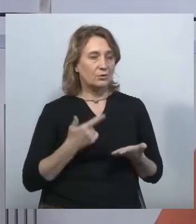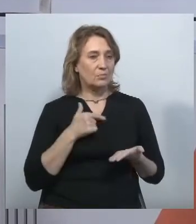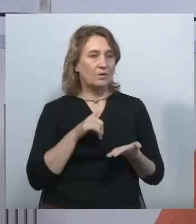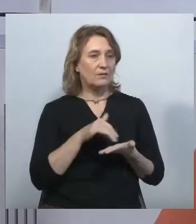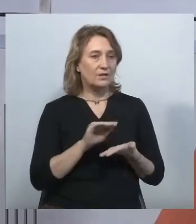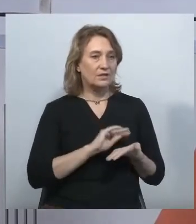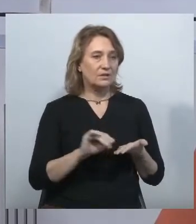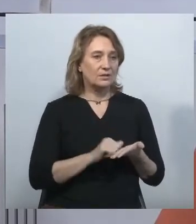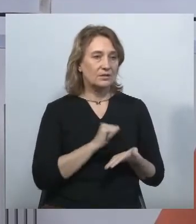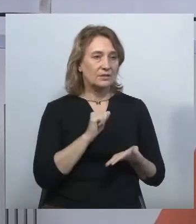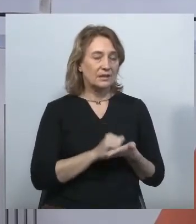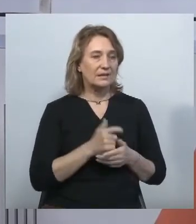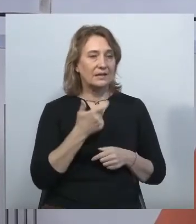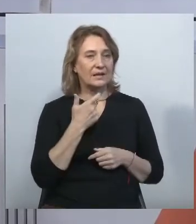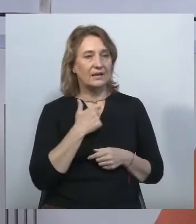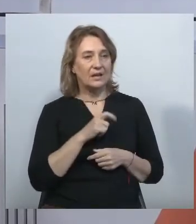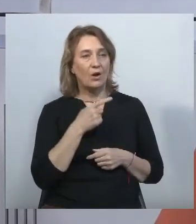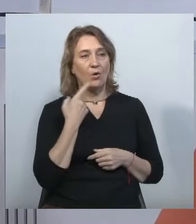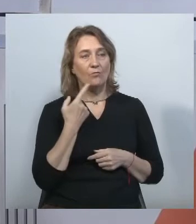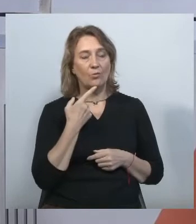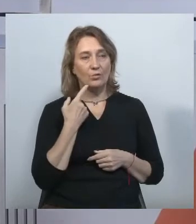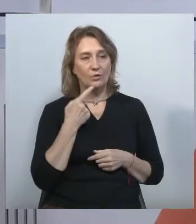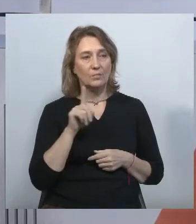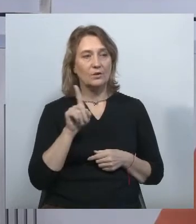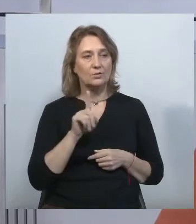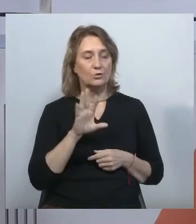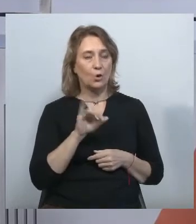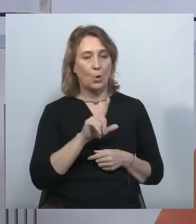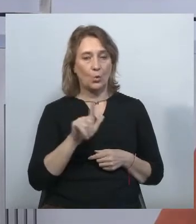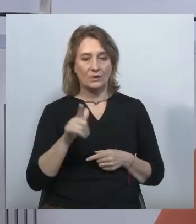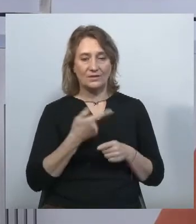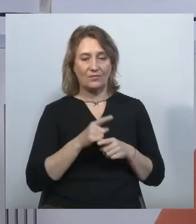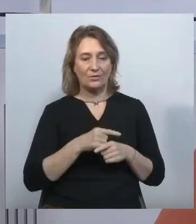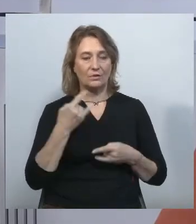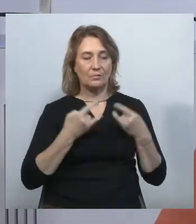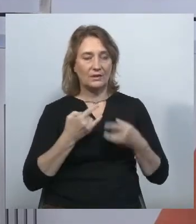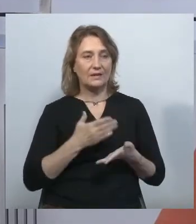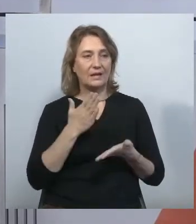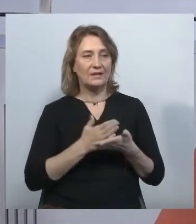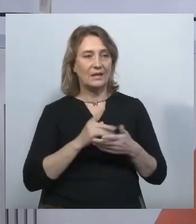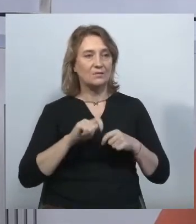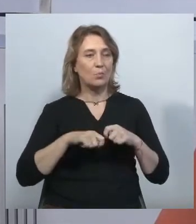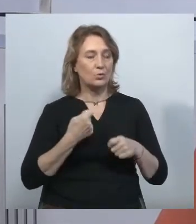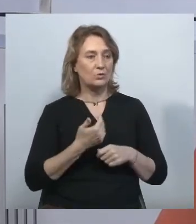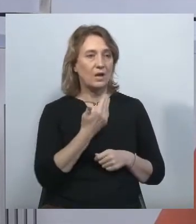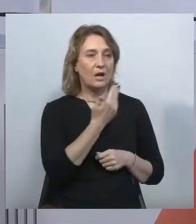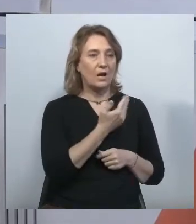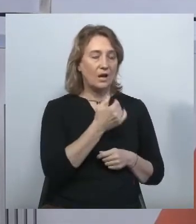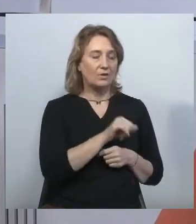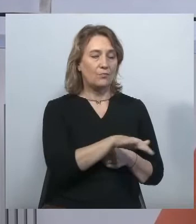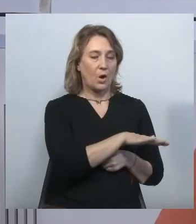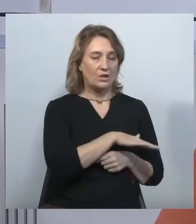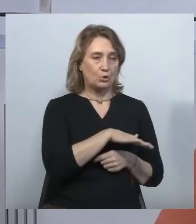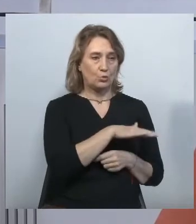just, for example, there's the Commission of the Journalistic Ethics and so on. We say that this media is